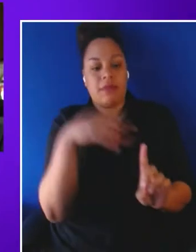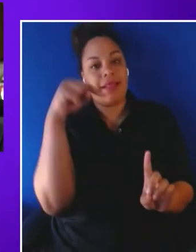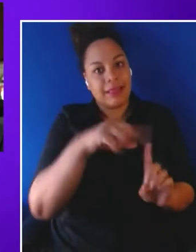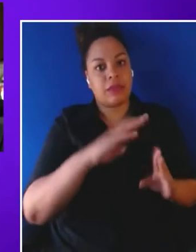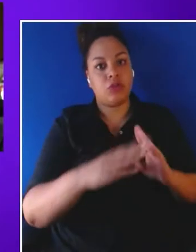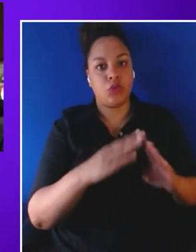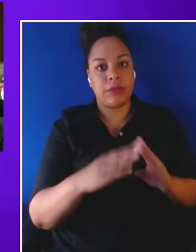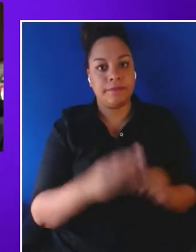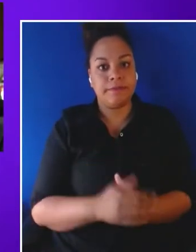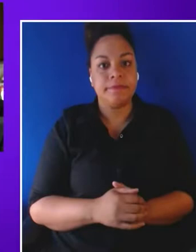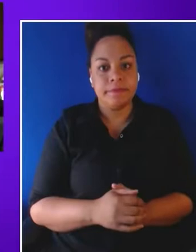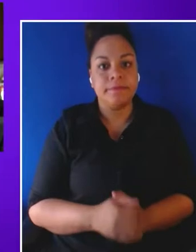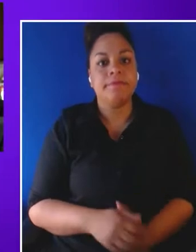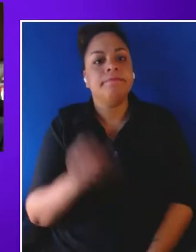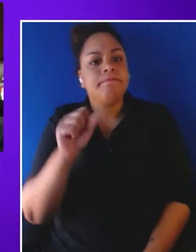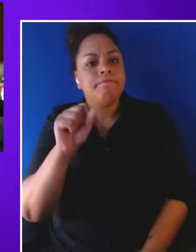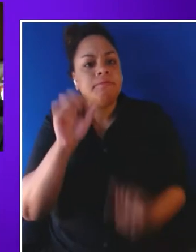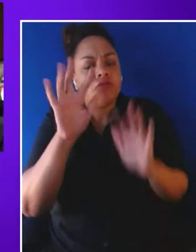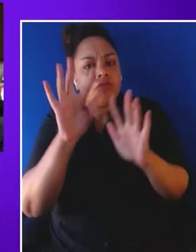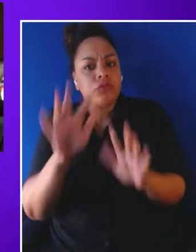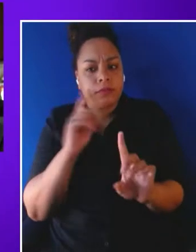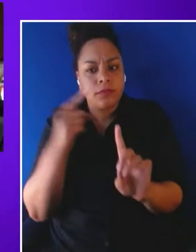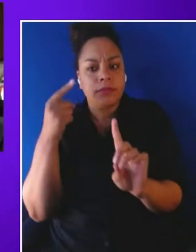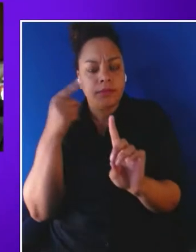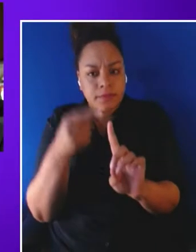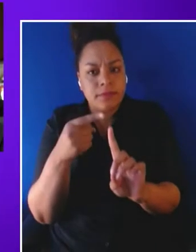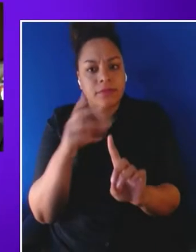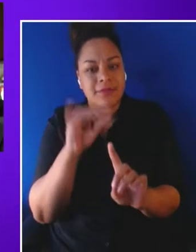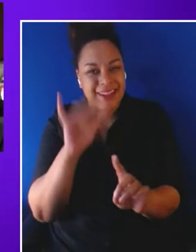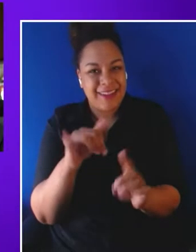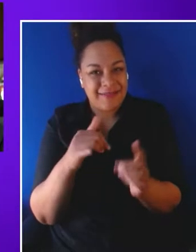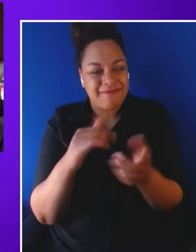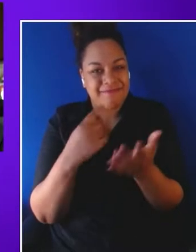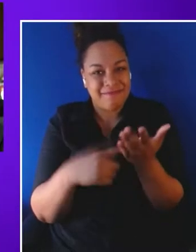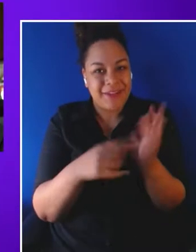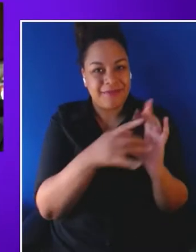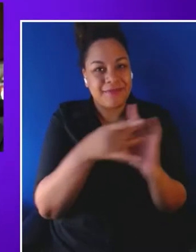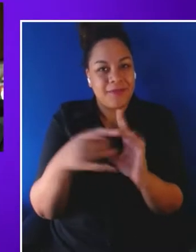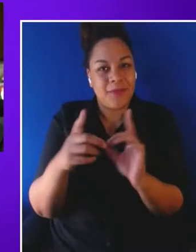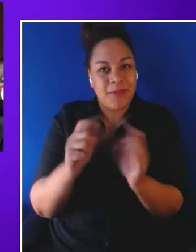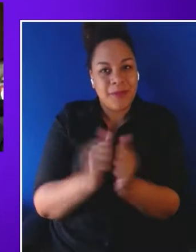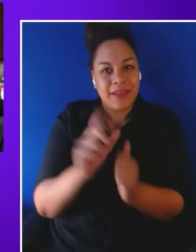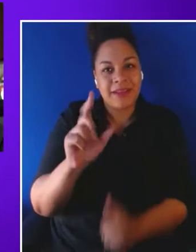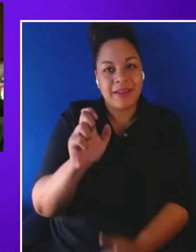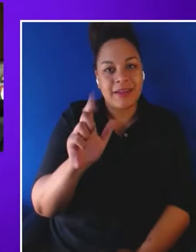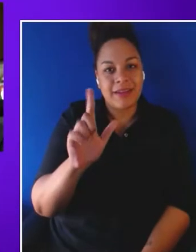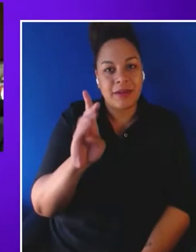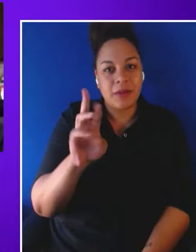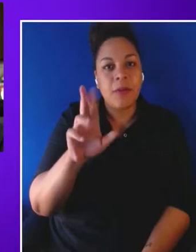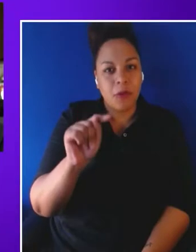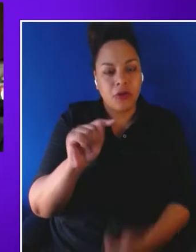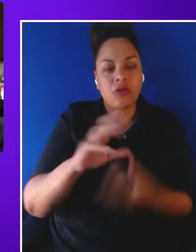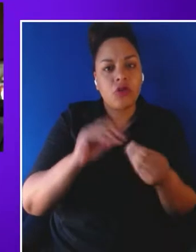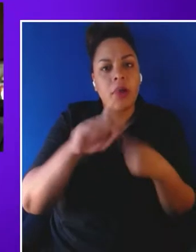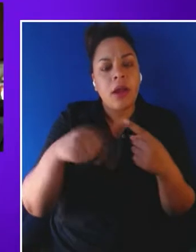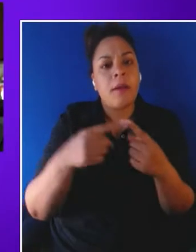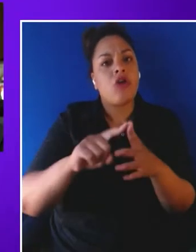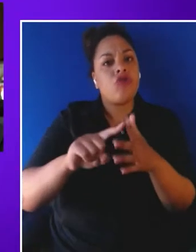Sure, yeah, that's a great point, and it speaks a lot to what Delbert was just mentioning about starting kind of from the top and not just,